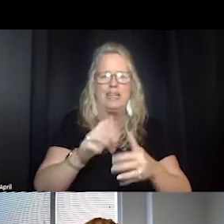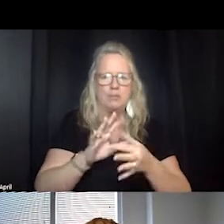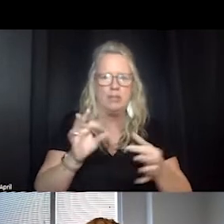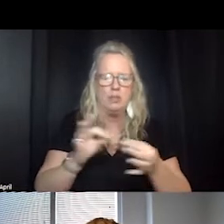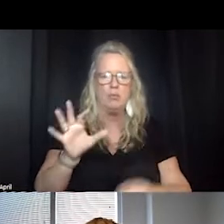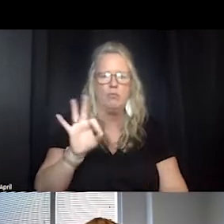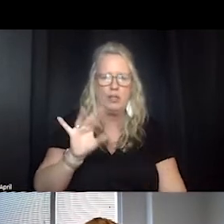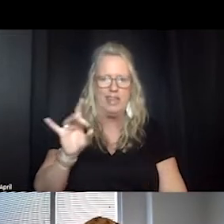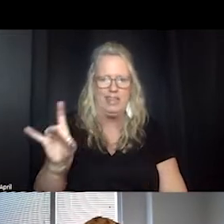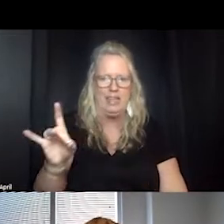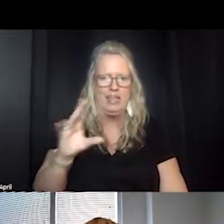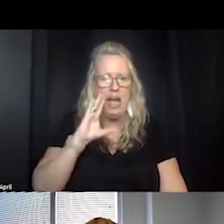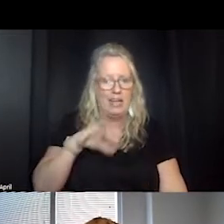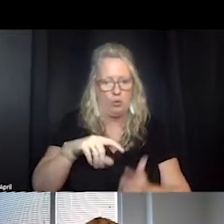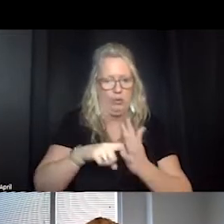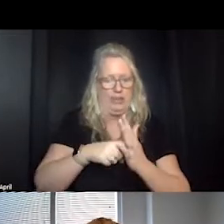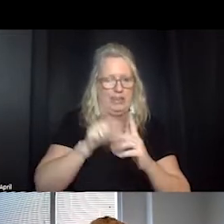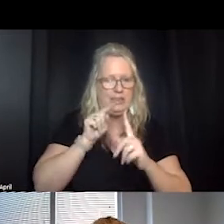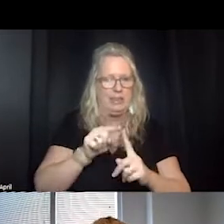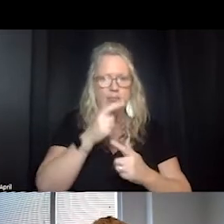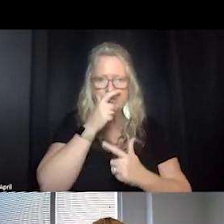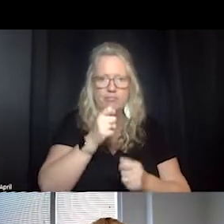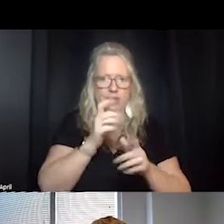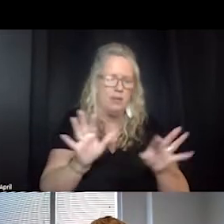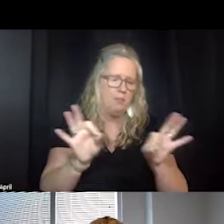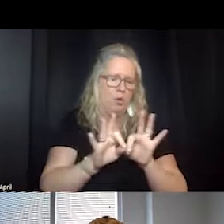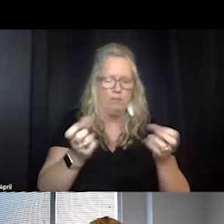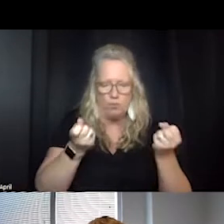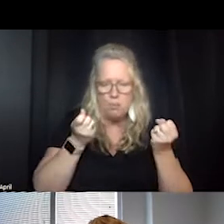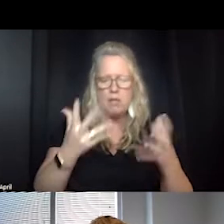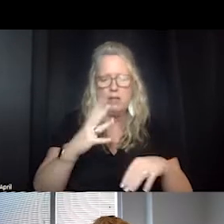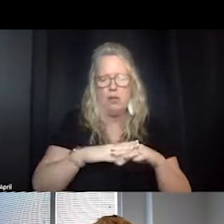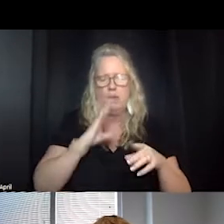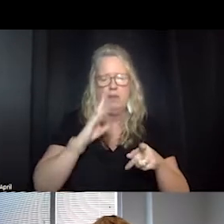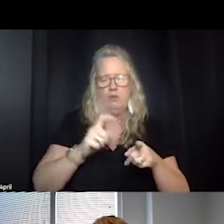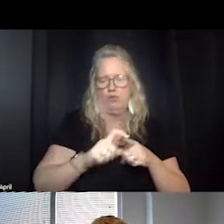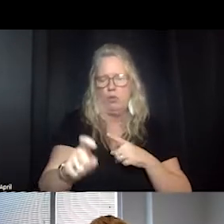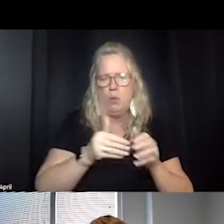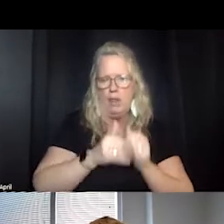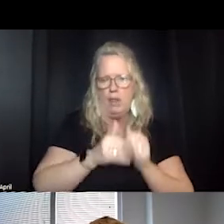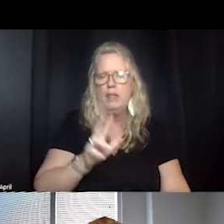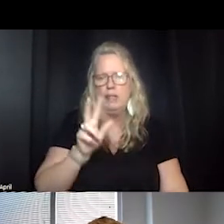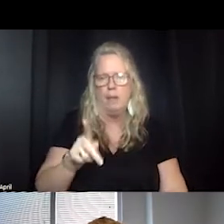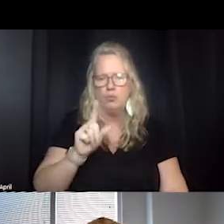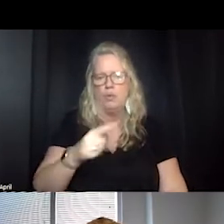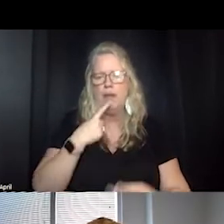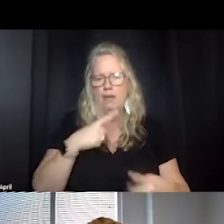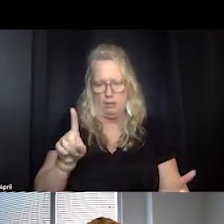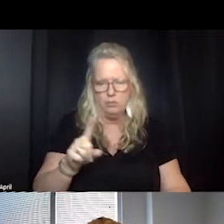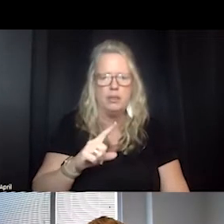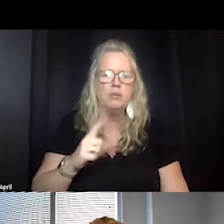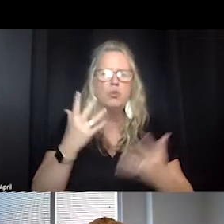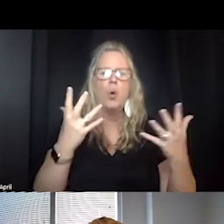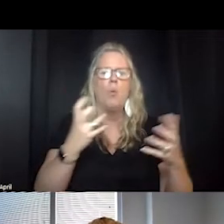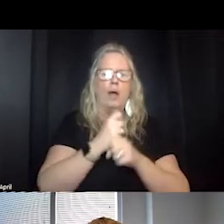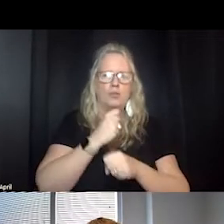which I know is a key area of interest and focus for many on this call in the lead up to that announcement. So just want to make